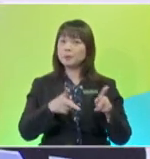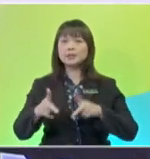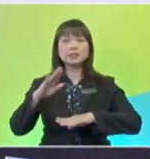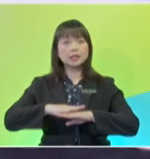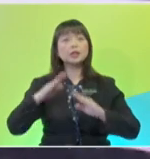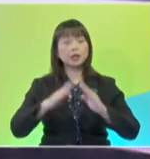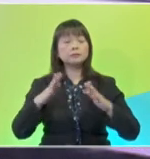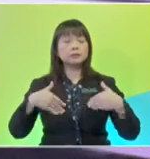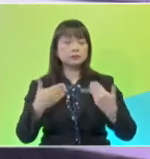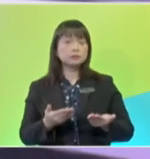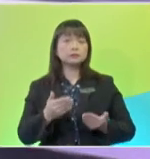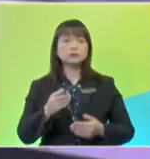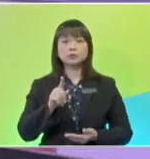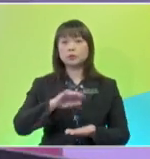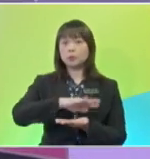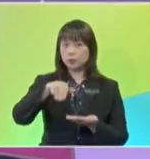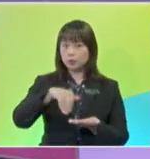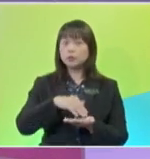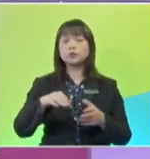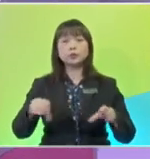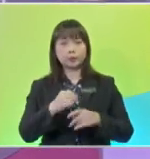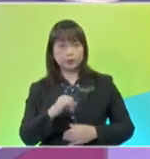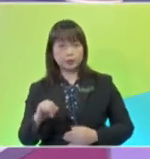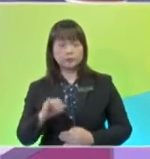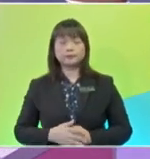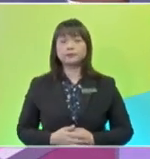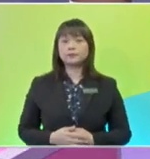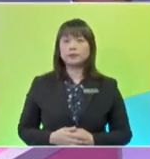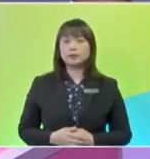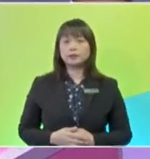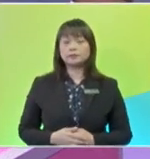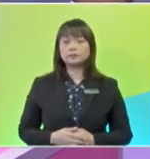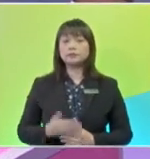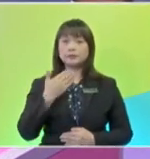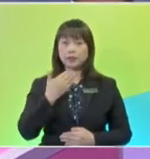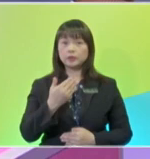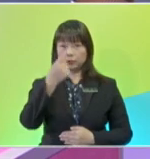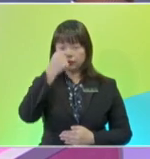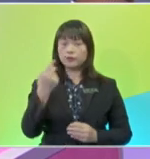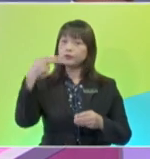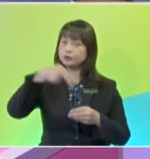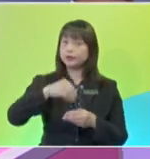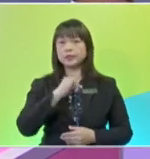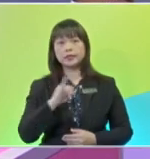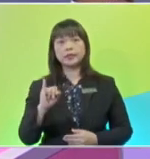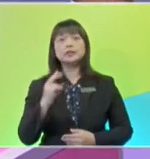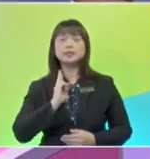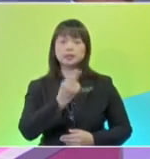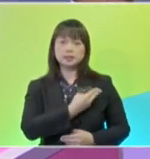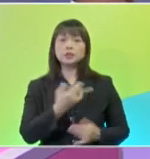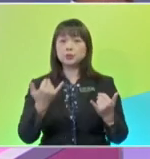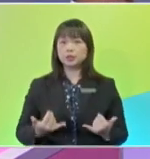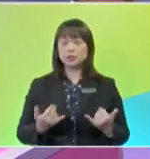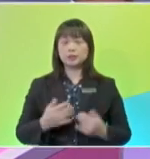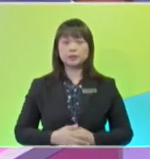How's everyone doing? I hope you're having an amazing day. Thank you so much for joining us at EduwebTV KPM. Today, we are looking at Science